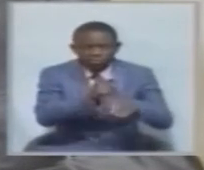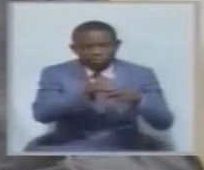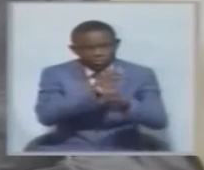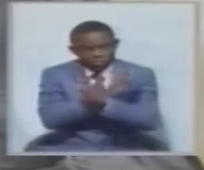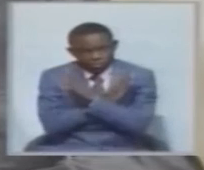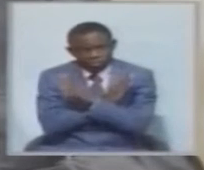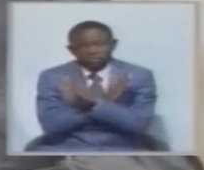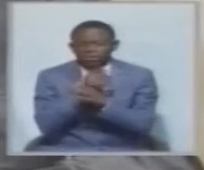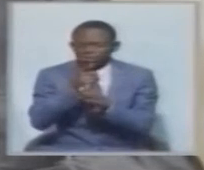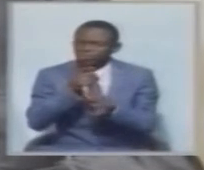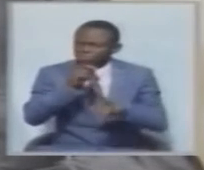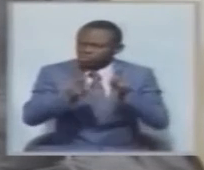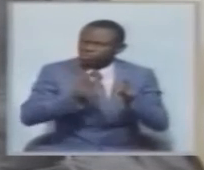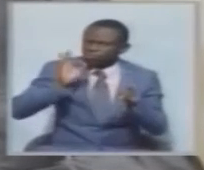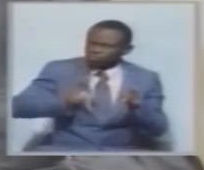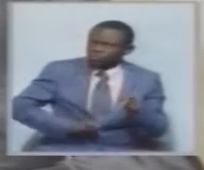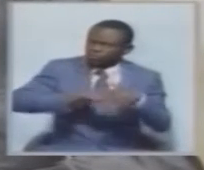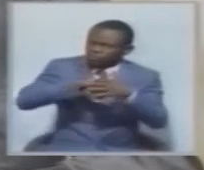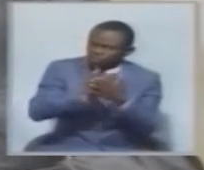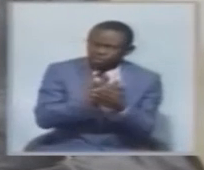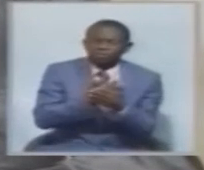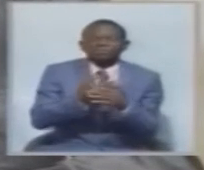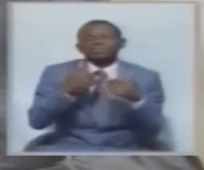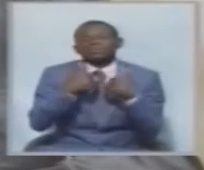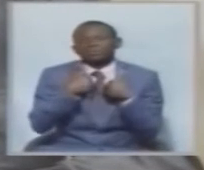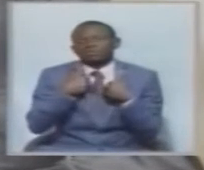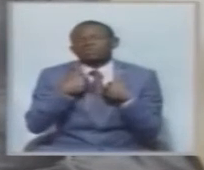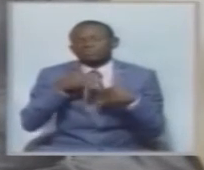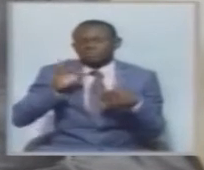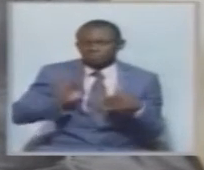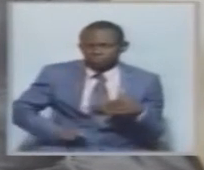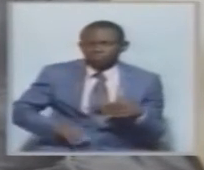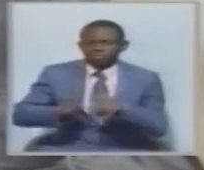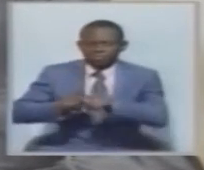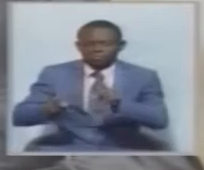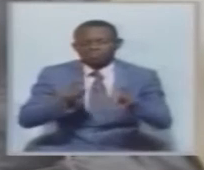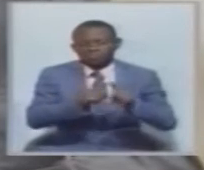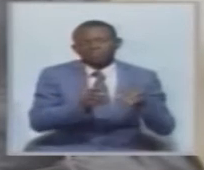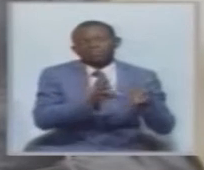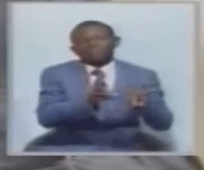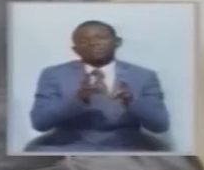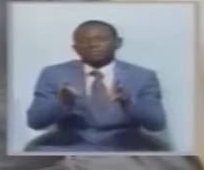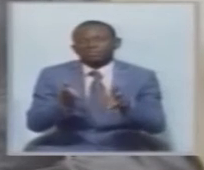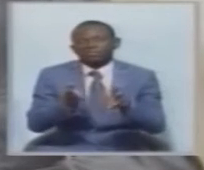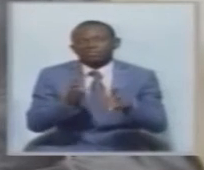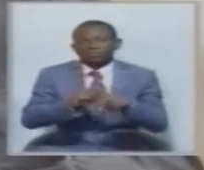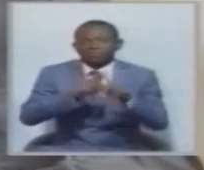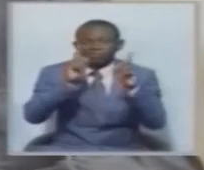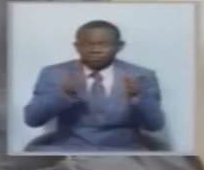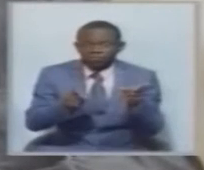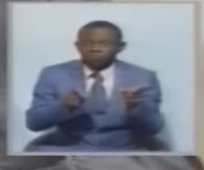been improved, and what you see at the end of the day is that here is a bank which is